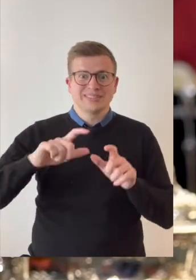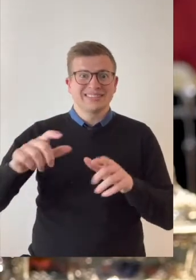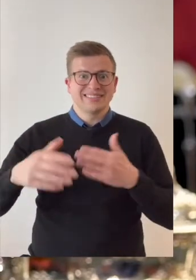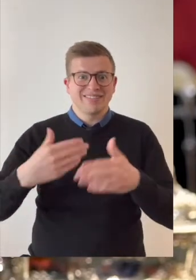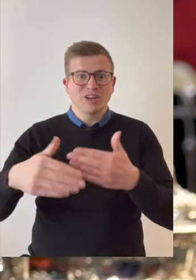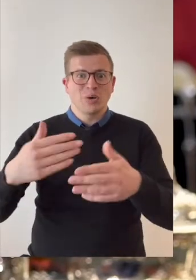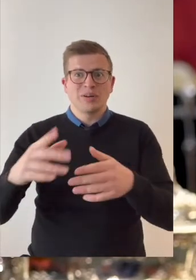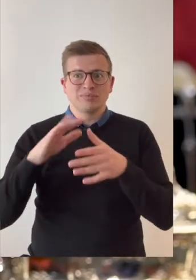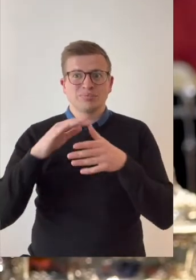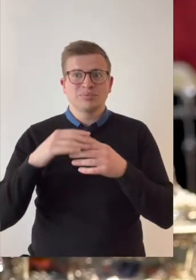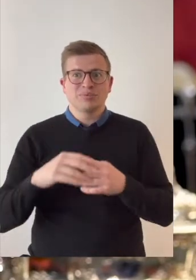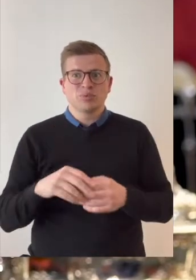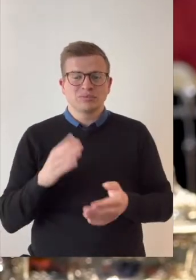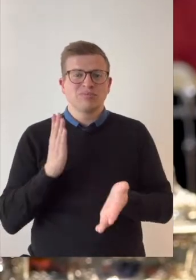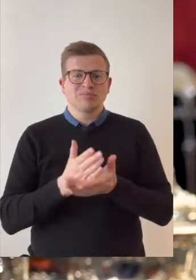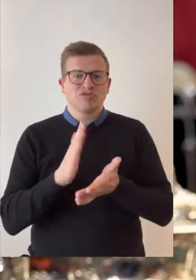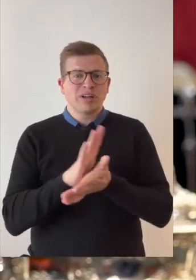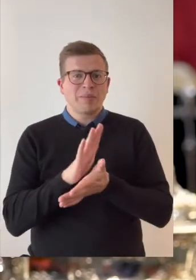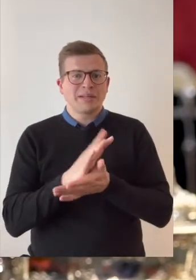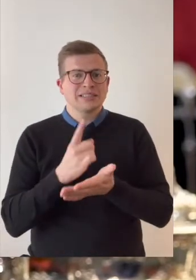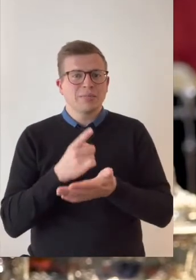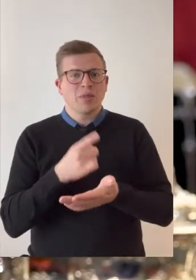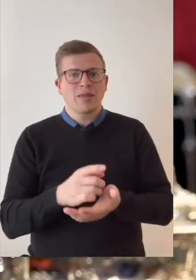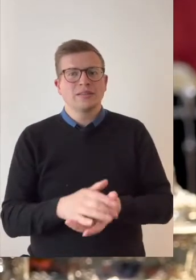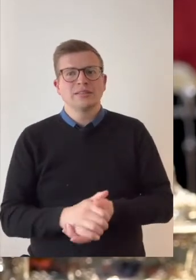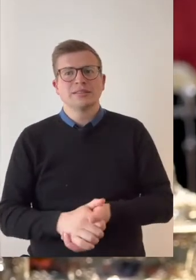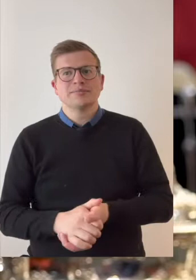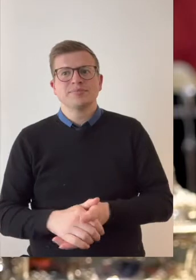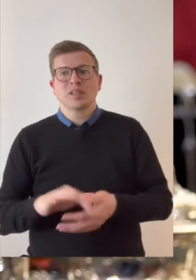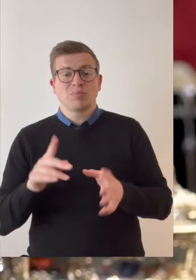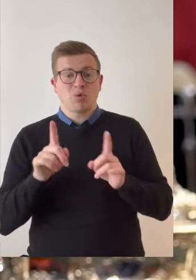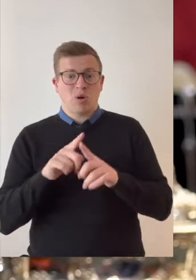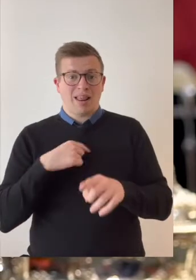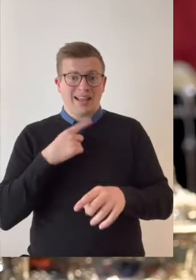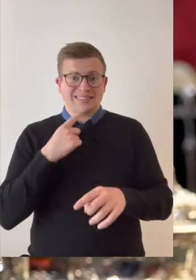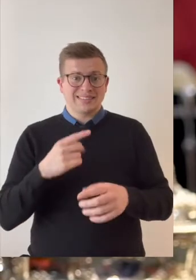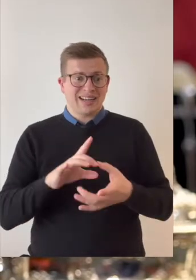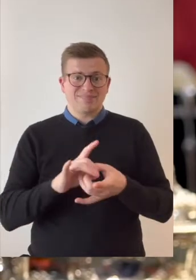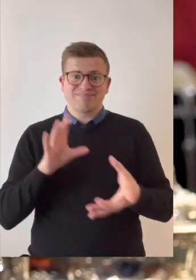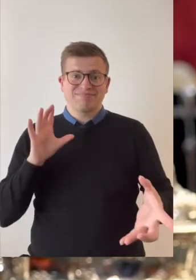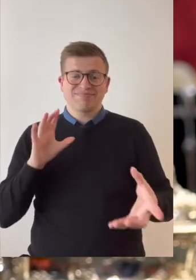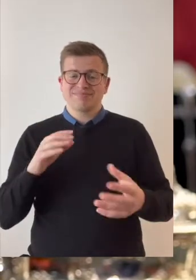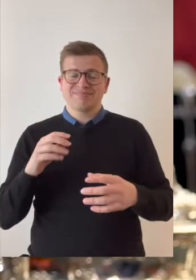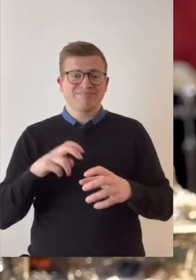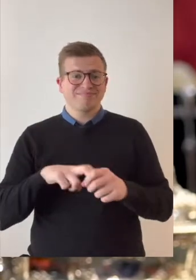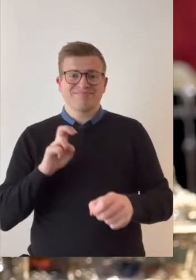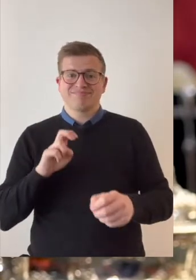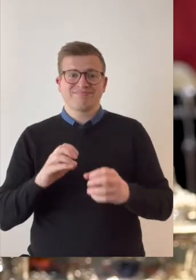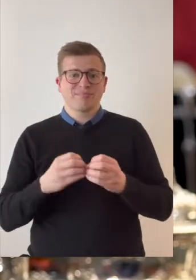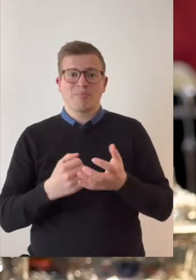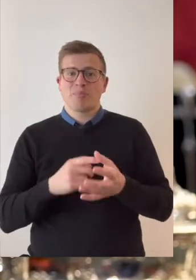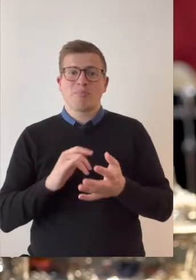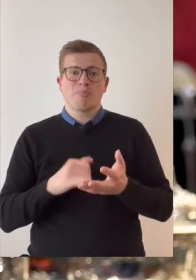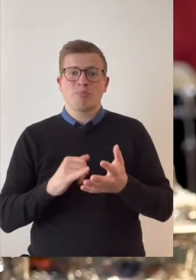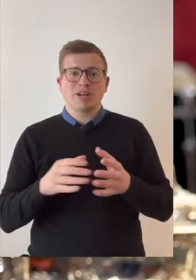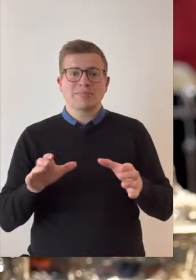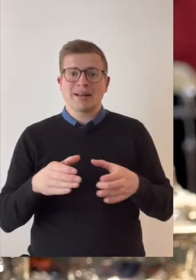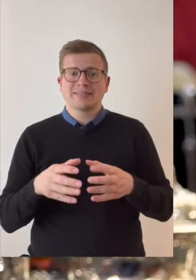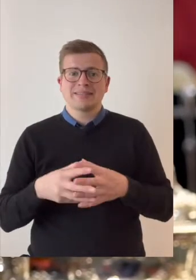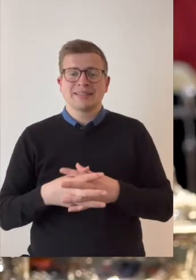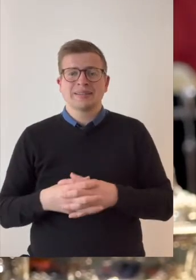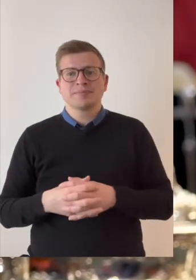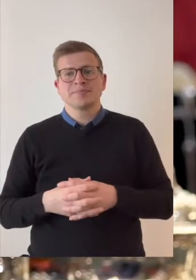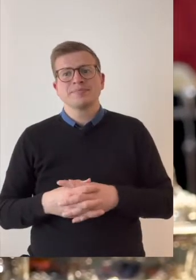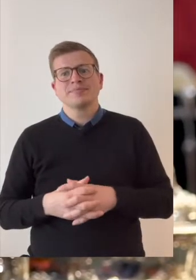I know he's still about and going, which I'm really pleased about. And but like I say, I lost touch with brass banding, and